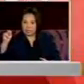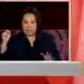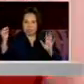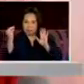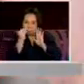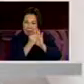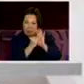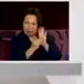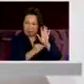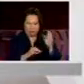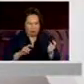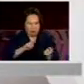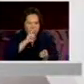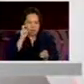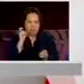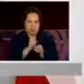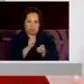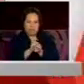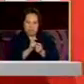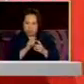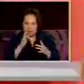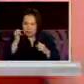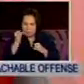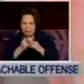point. If a government employee